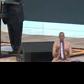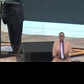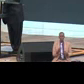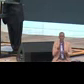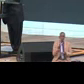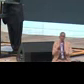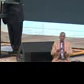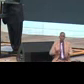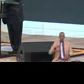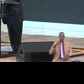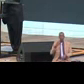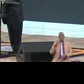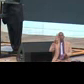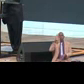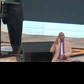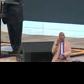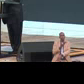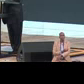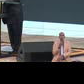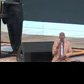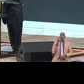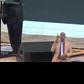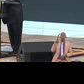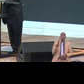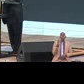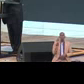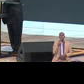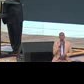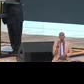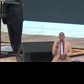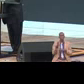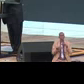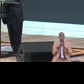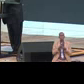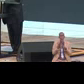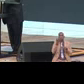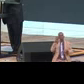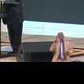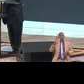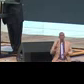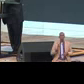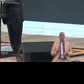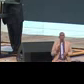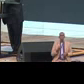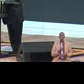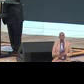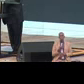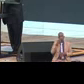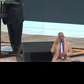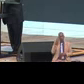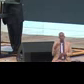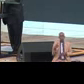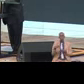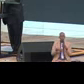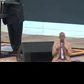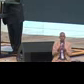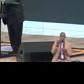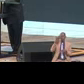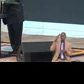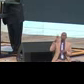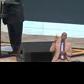called the sons of God. Therefore the world knoweth us not, because it knew him not.